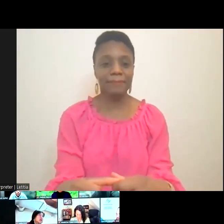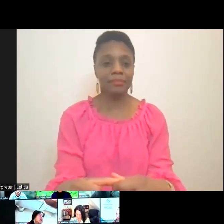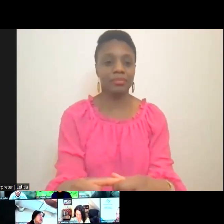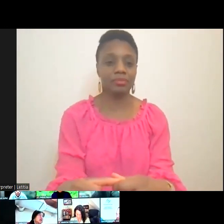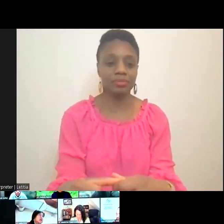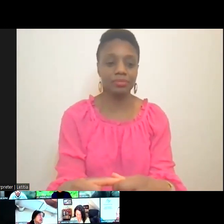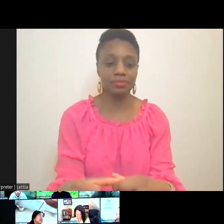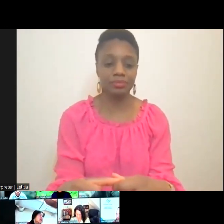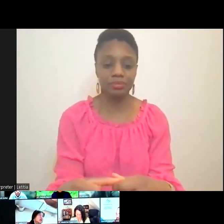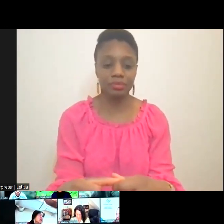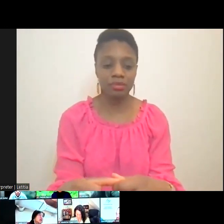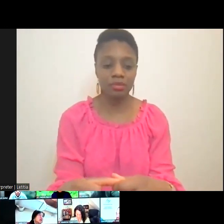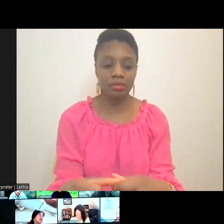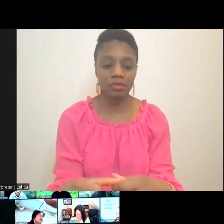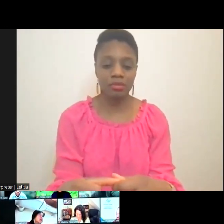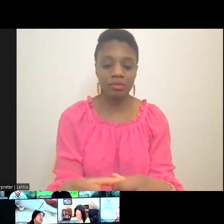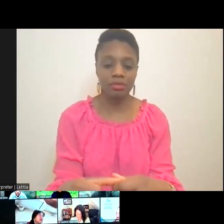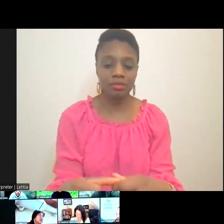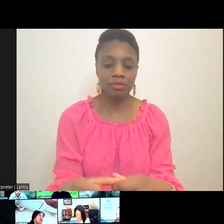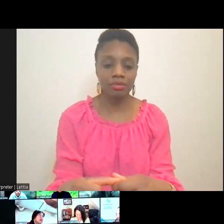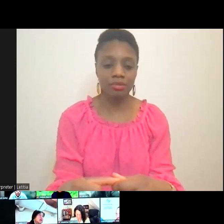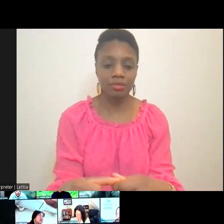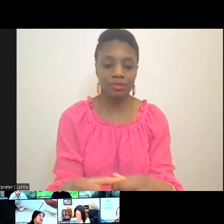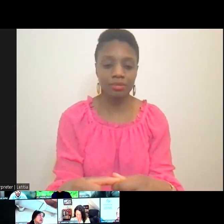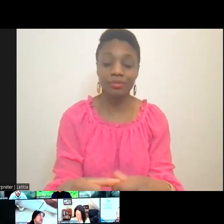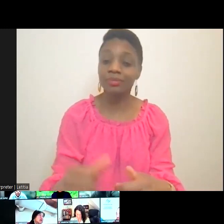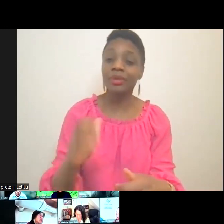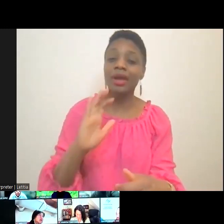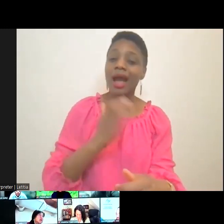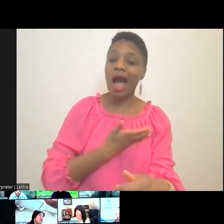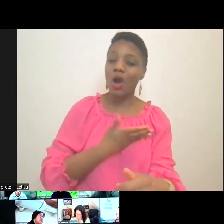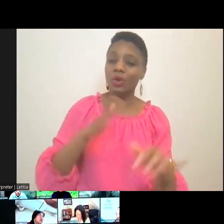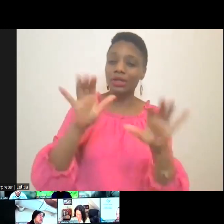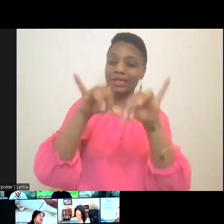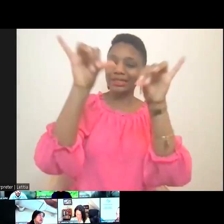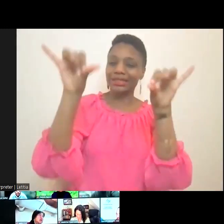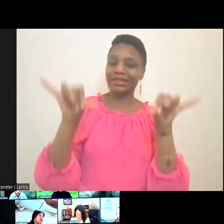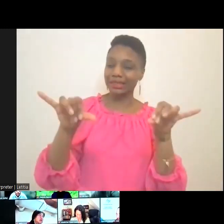the hard thing is that because our system relies on us playing